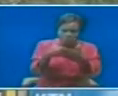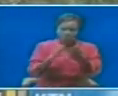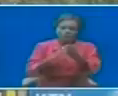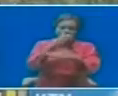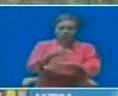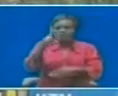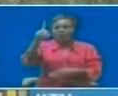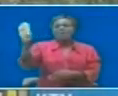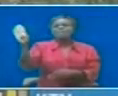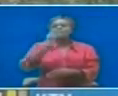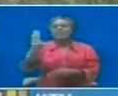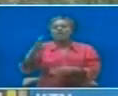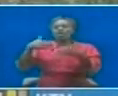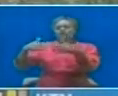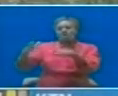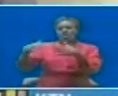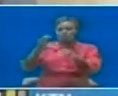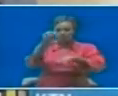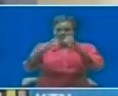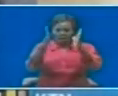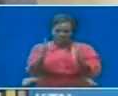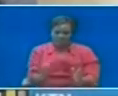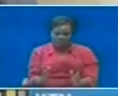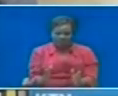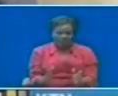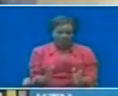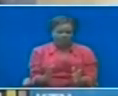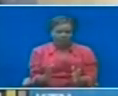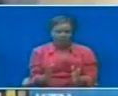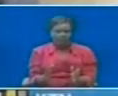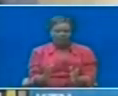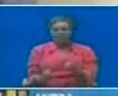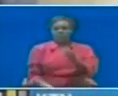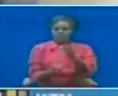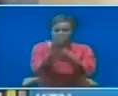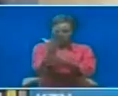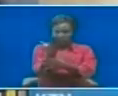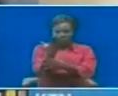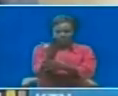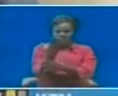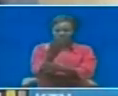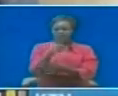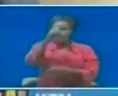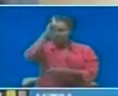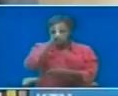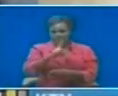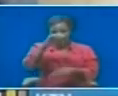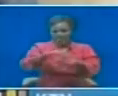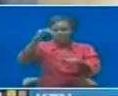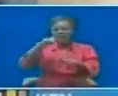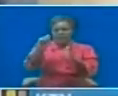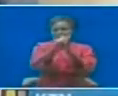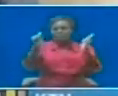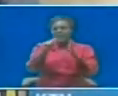1 billion shillings loss to farmers. Its production impacts seriously on